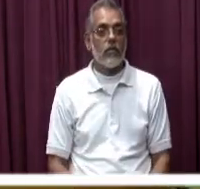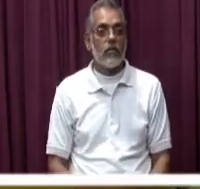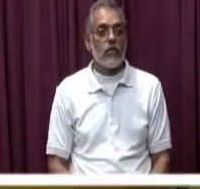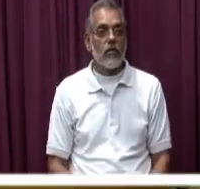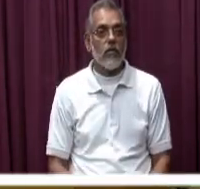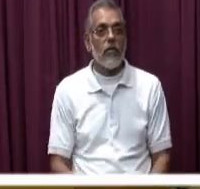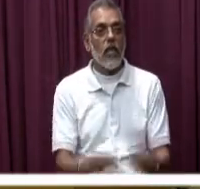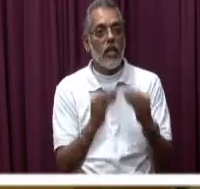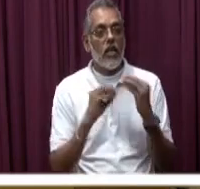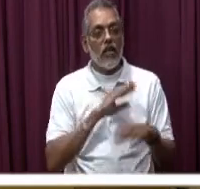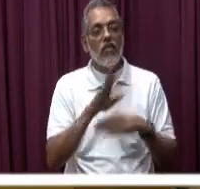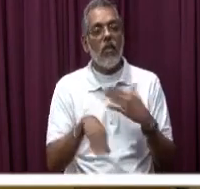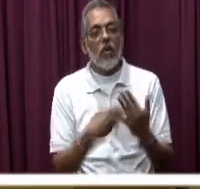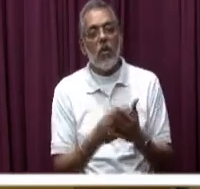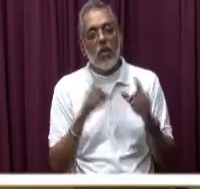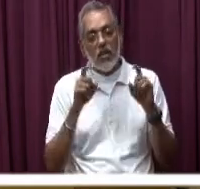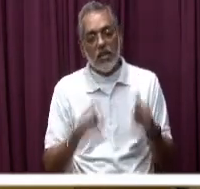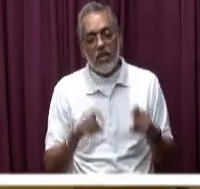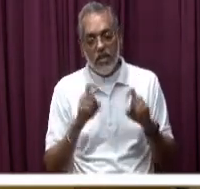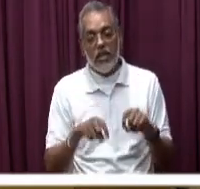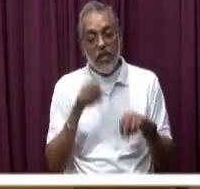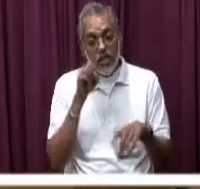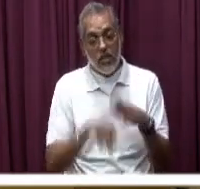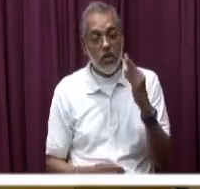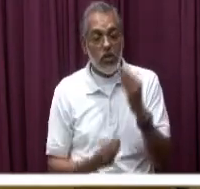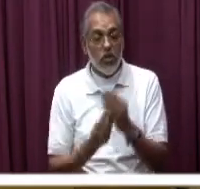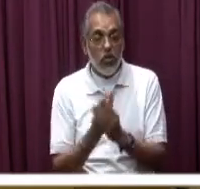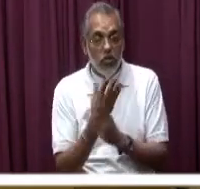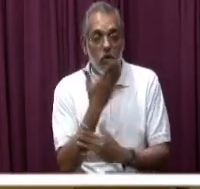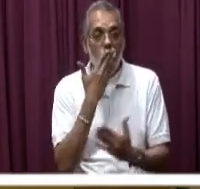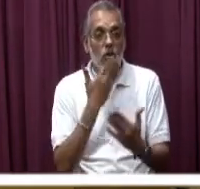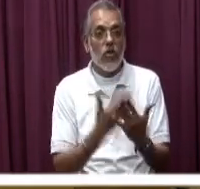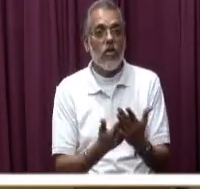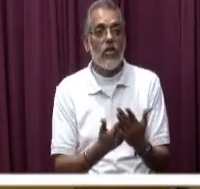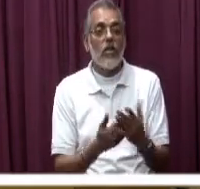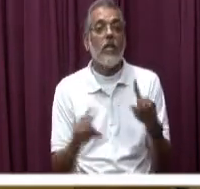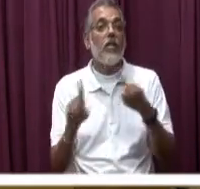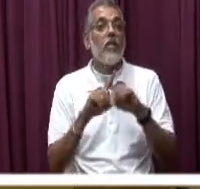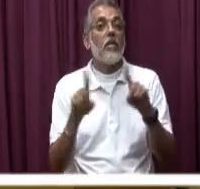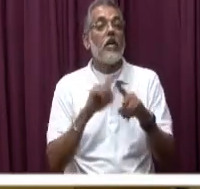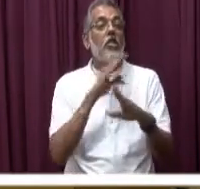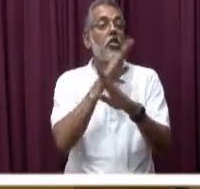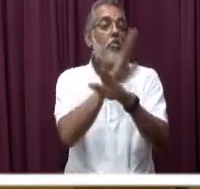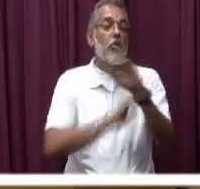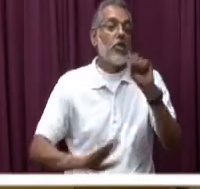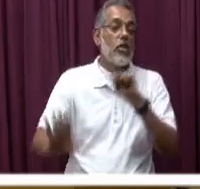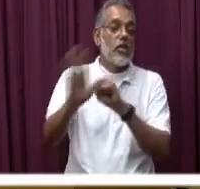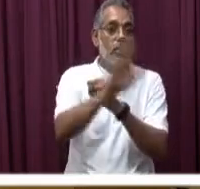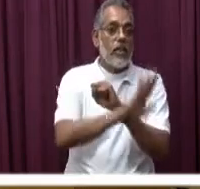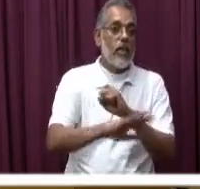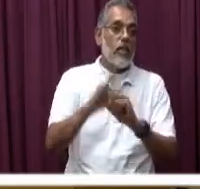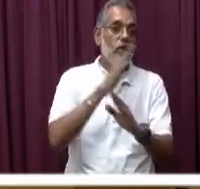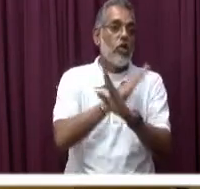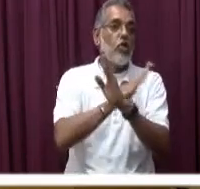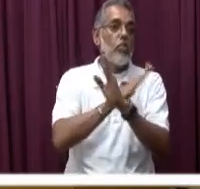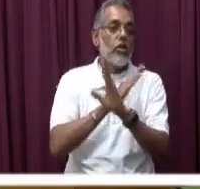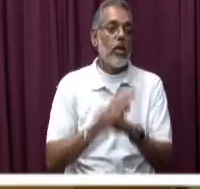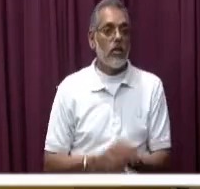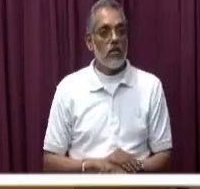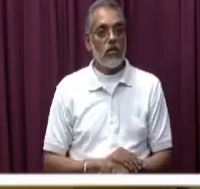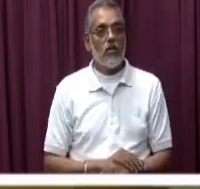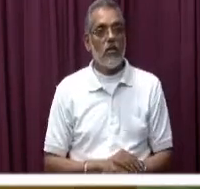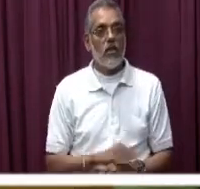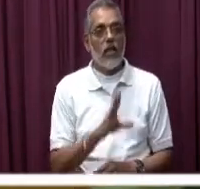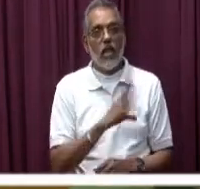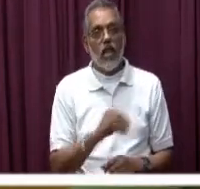giving it everything it needs in good time. But also to God, to ensure that evil and the hostile, the